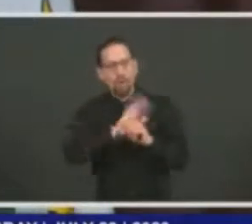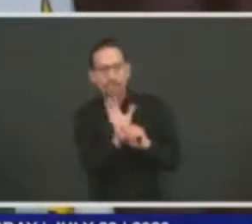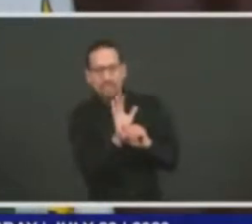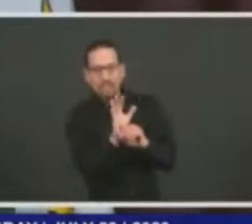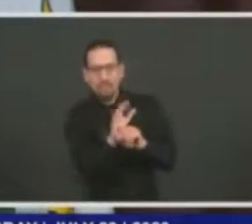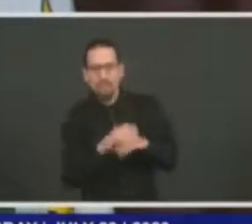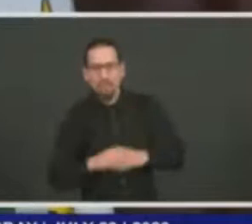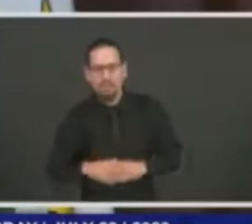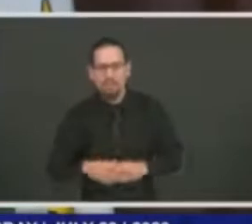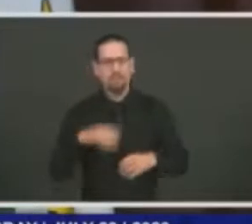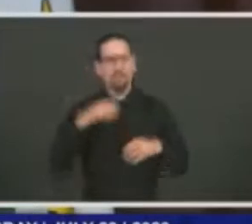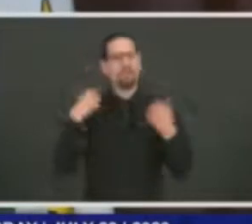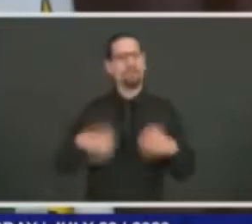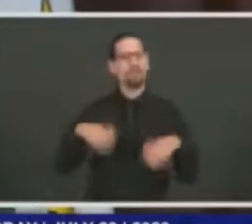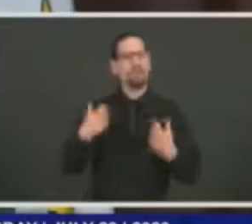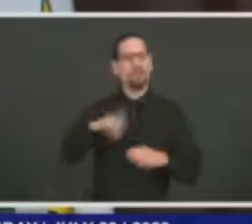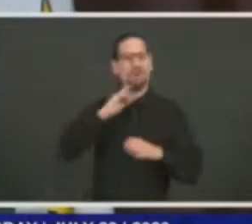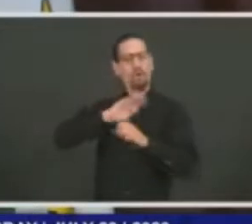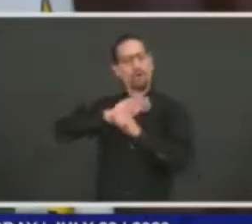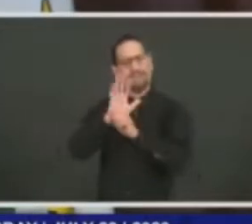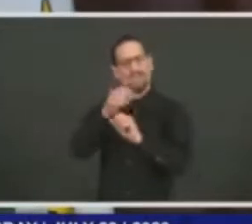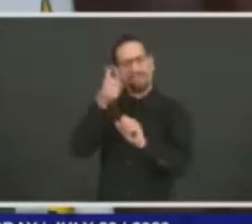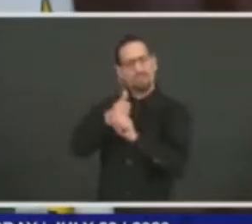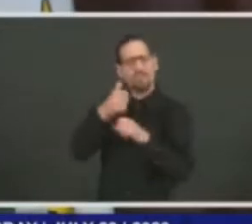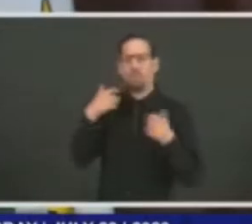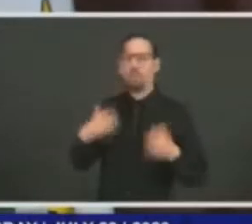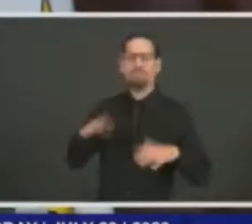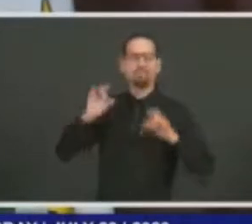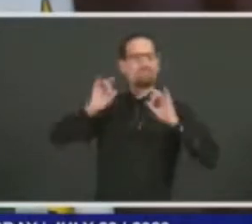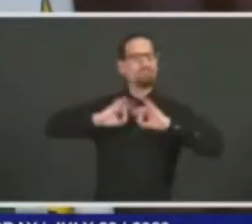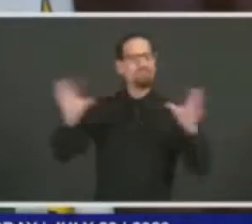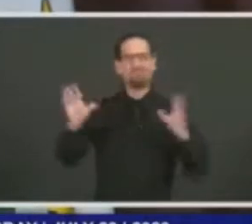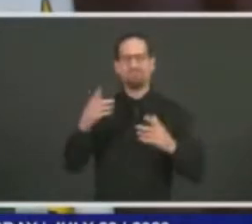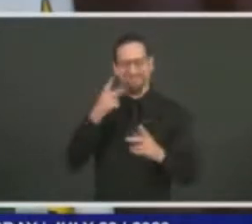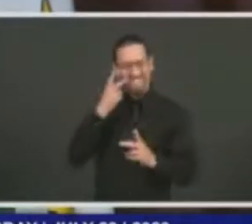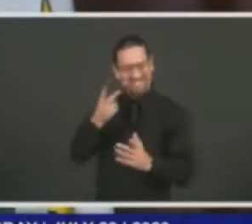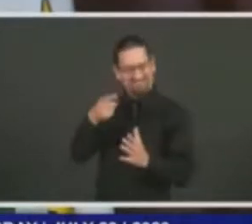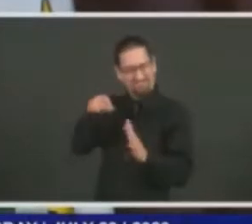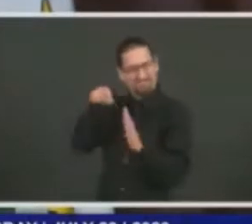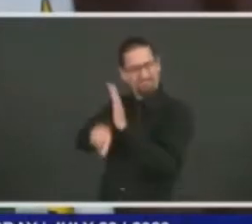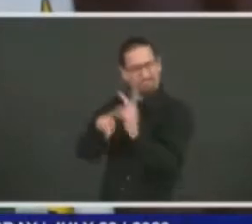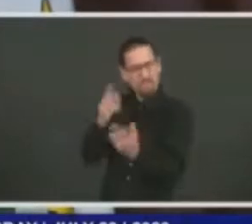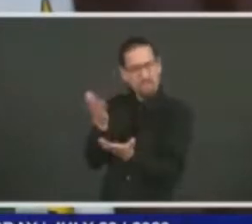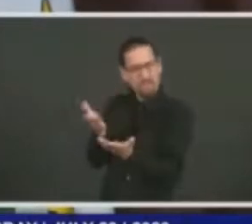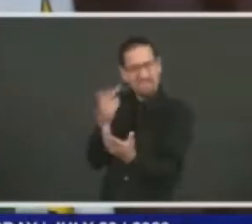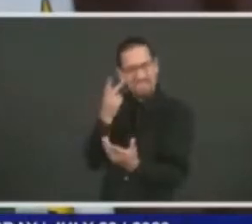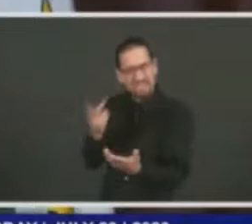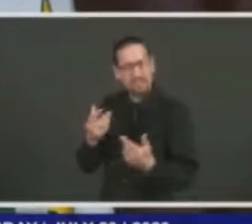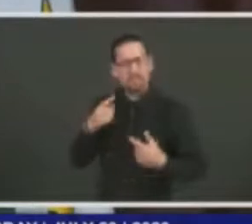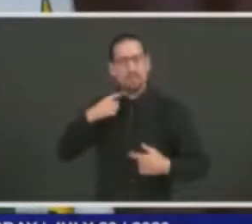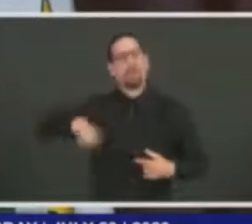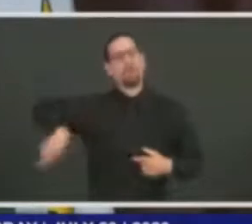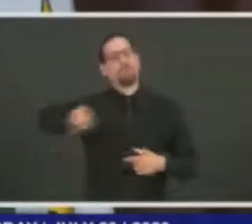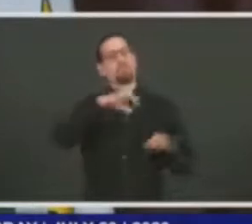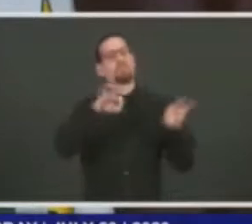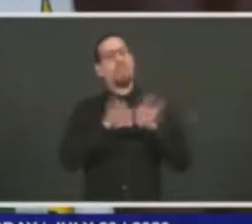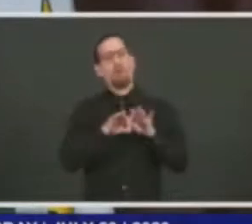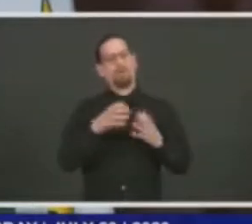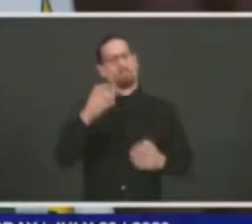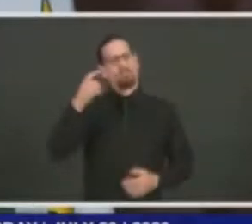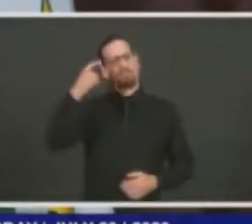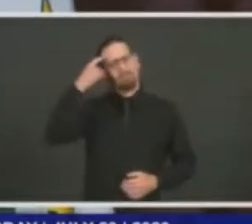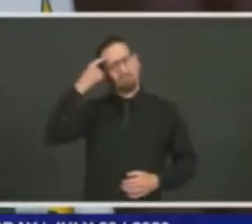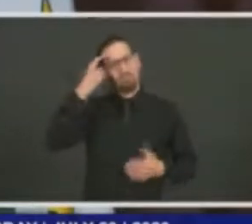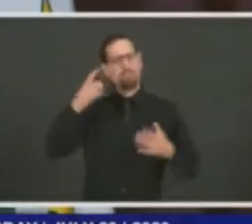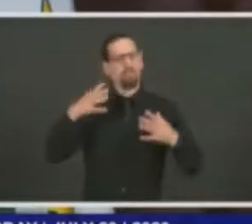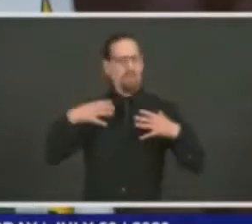here, same as it's always been. We've gotten better at dealing with it. And I would just remind you it's deadly, and I would